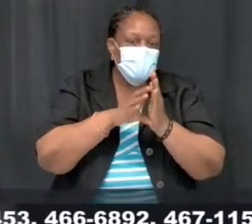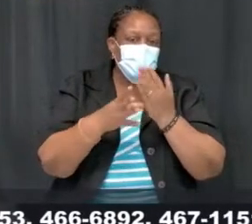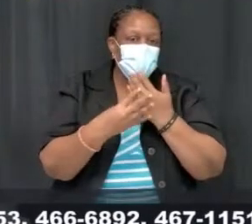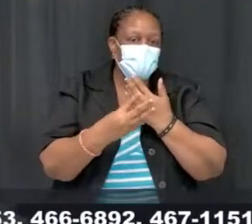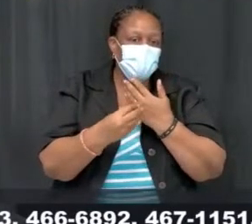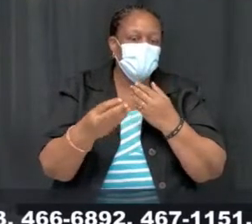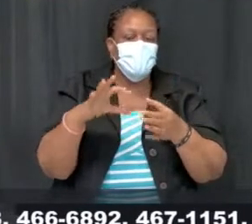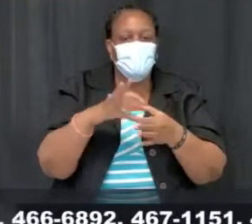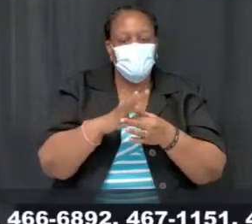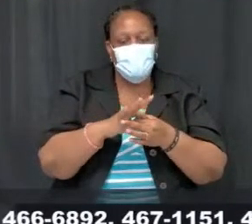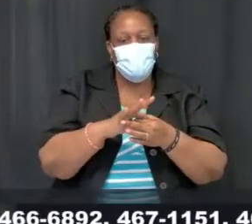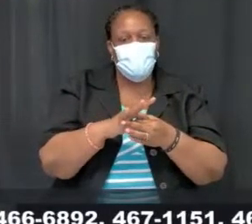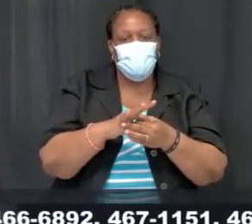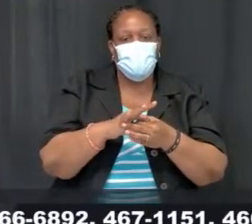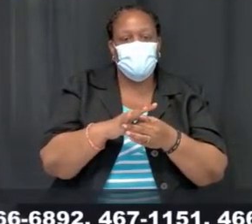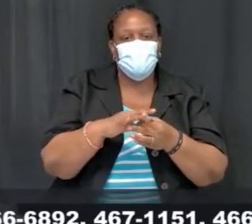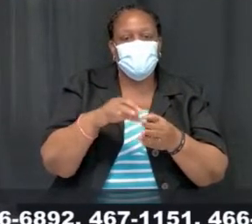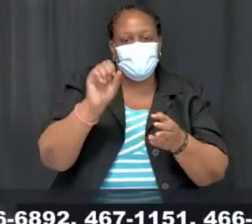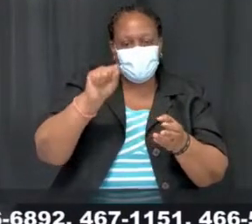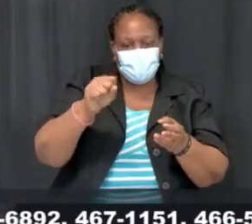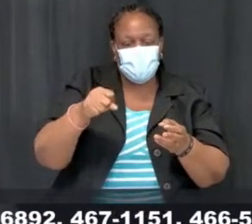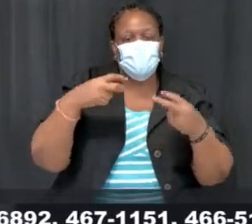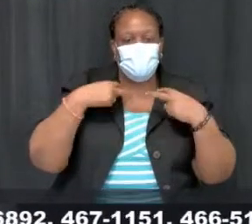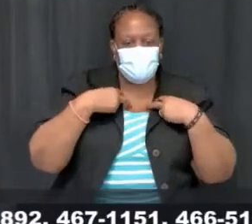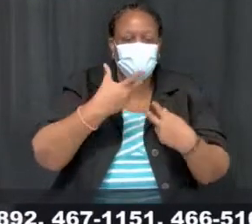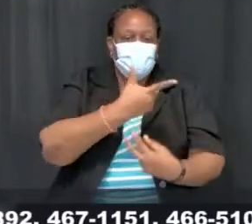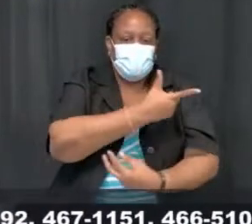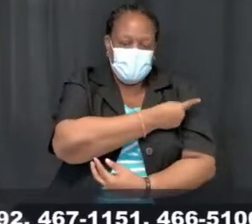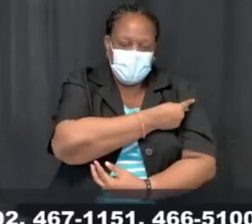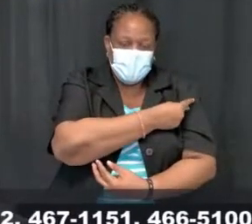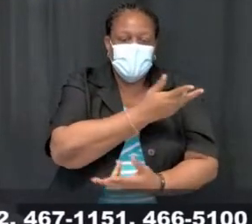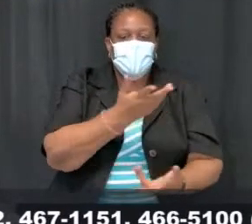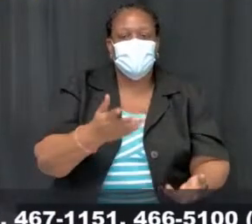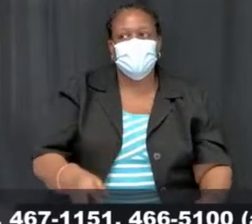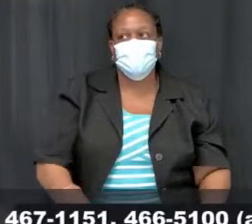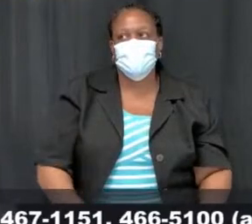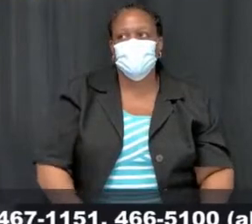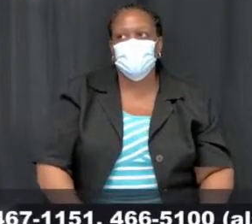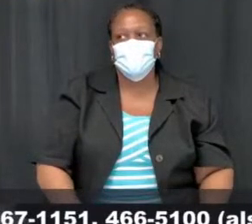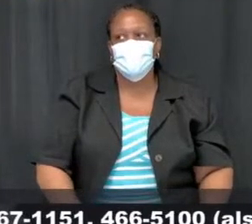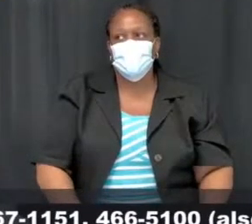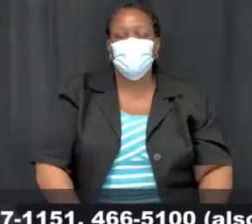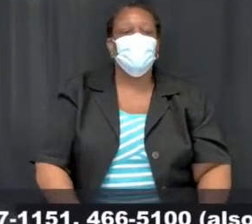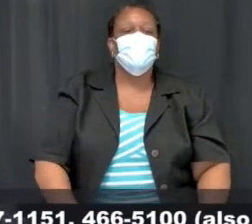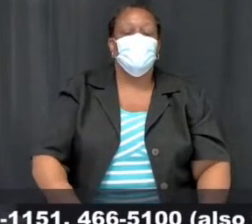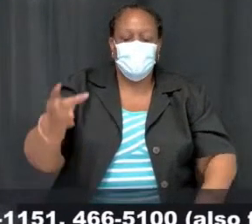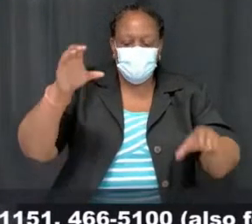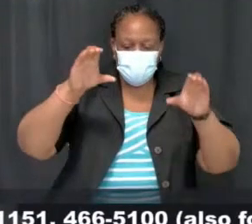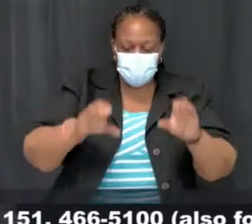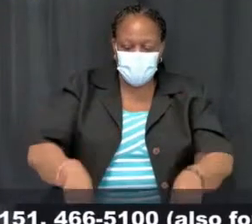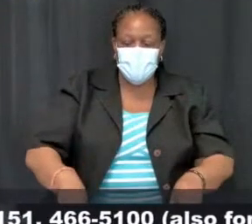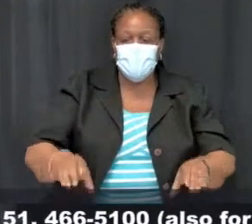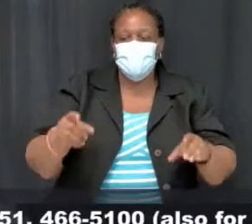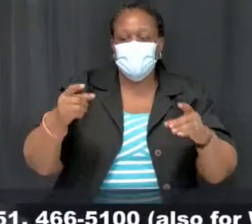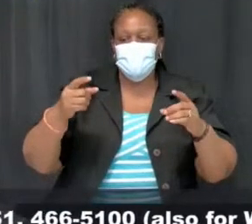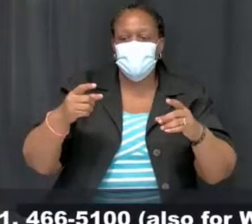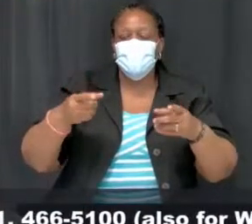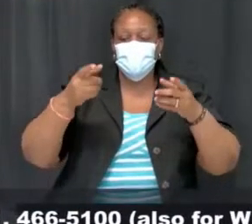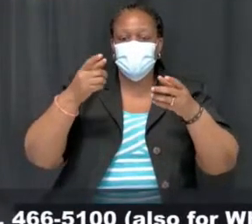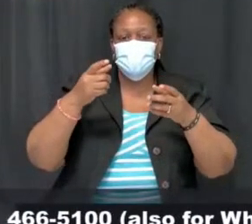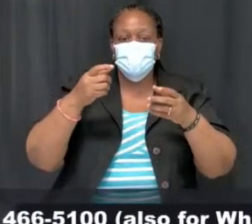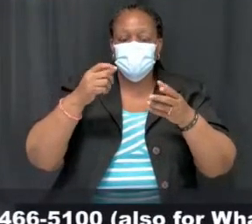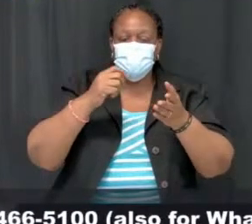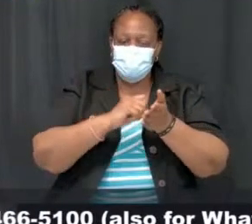Your application will then be reviewed. Someone will be assigned to inspect your property. Once